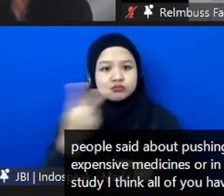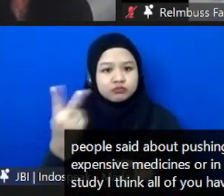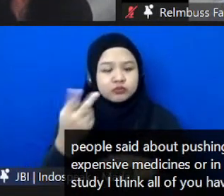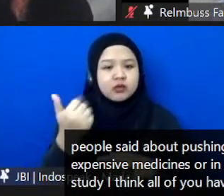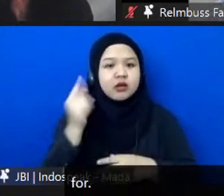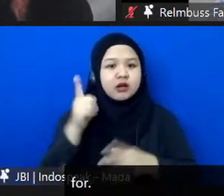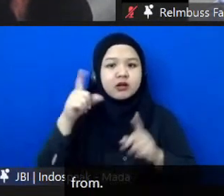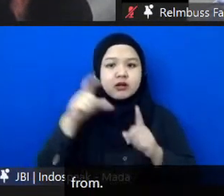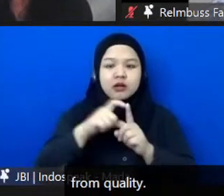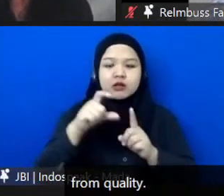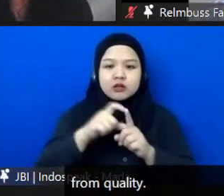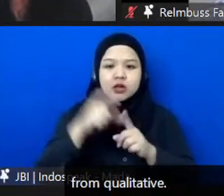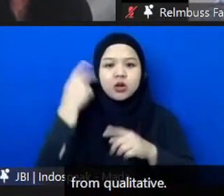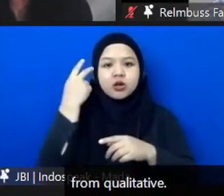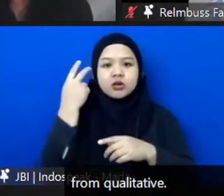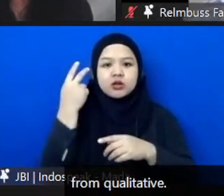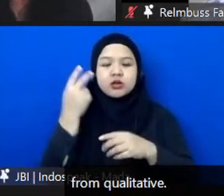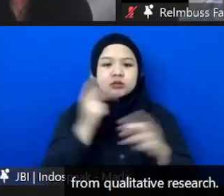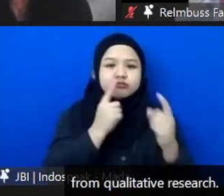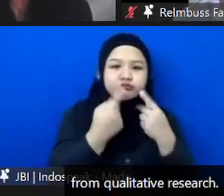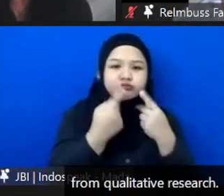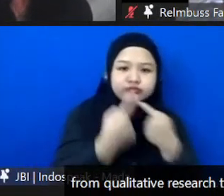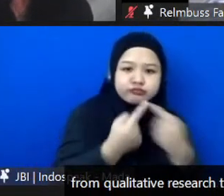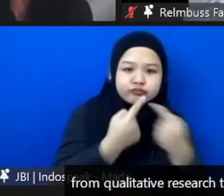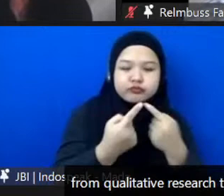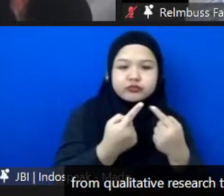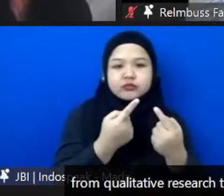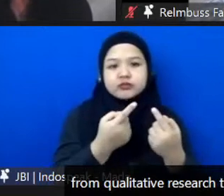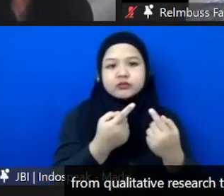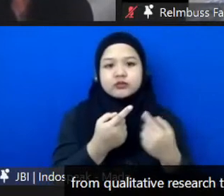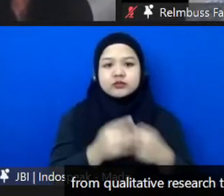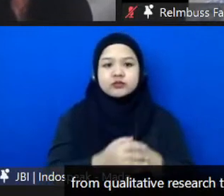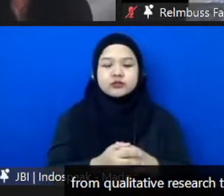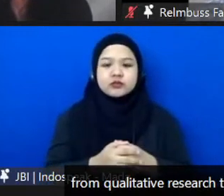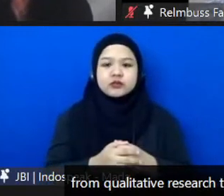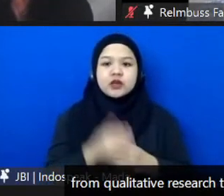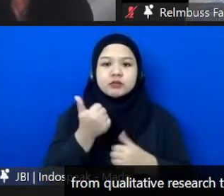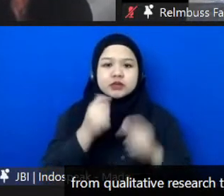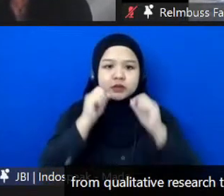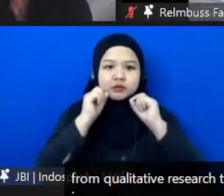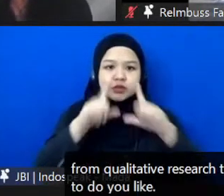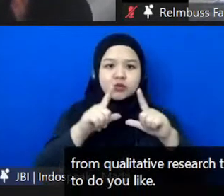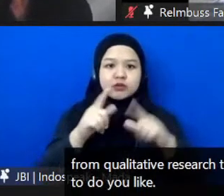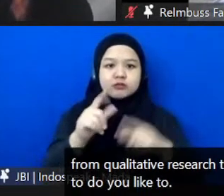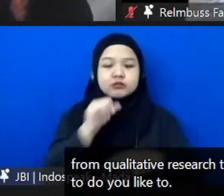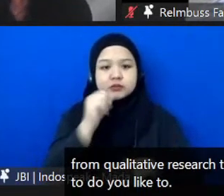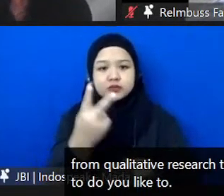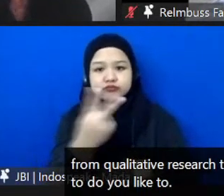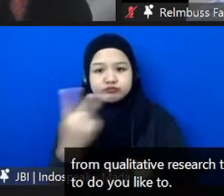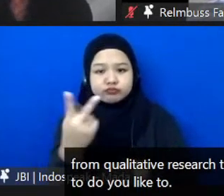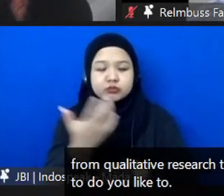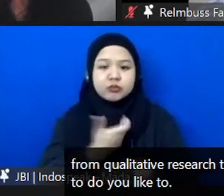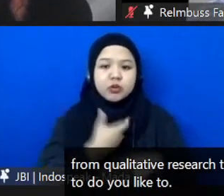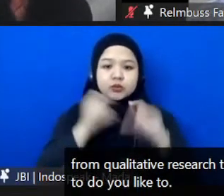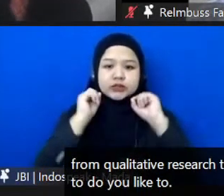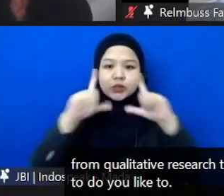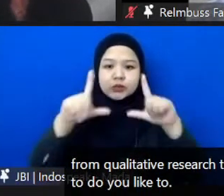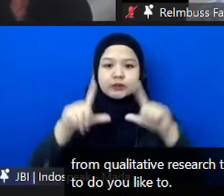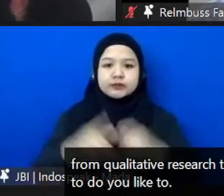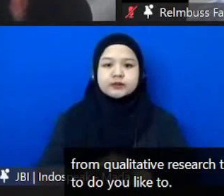that from qualitative research that confirms that. Would one of you like to